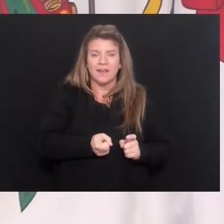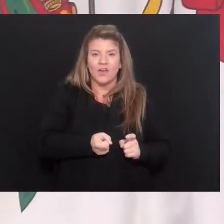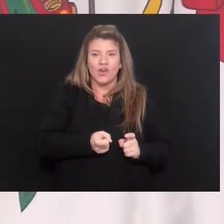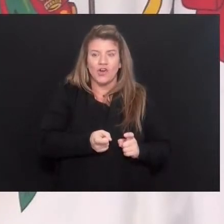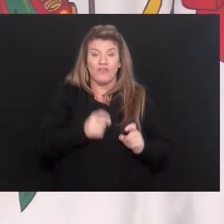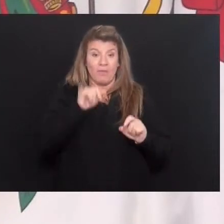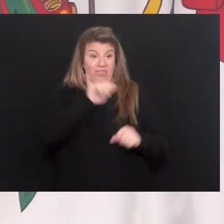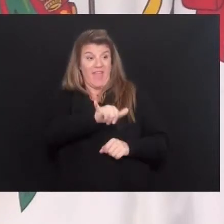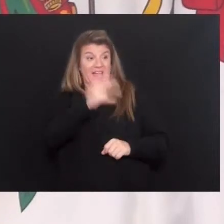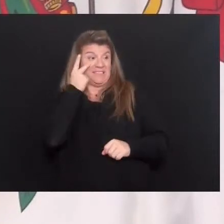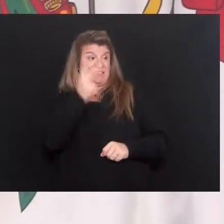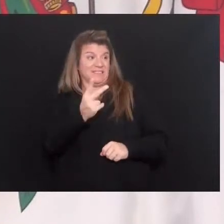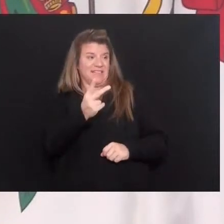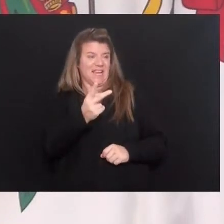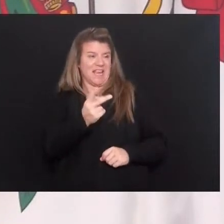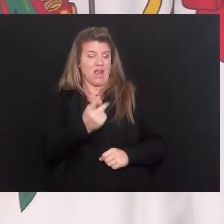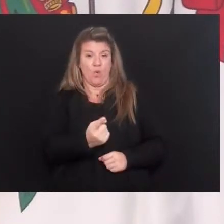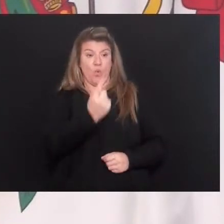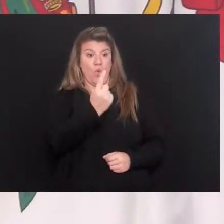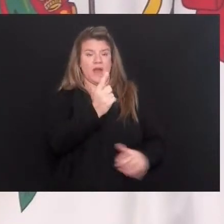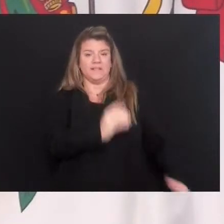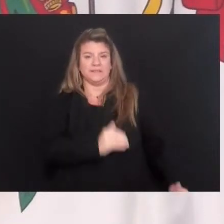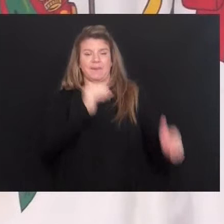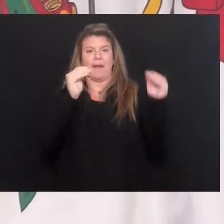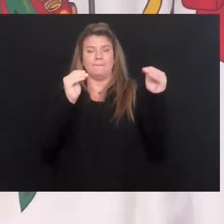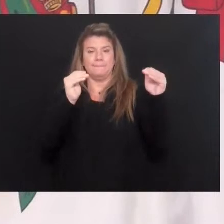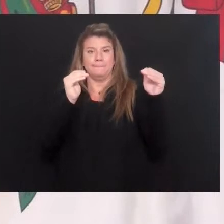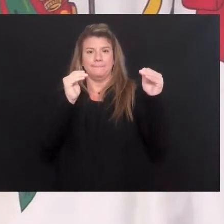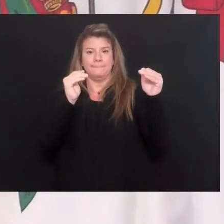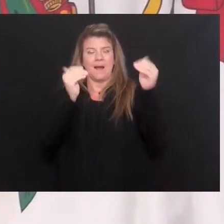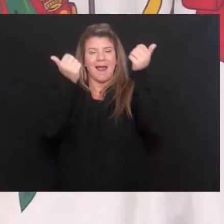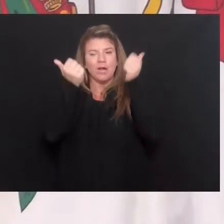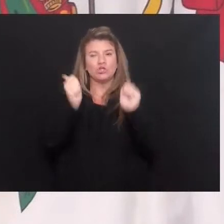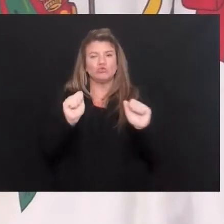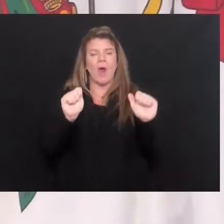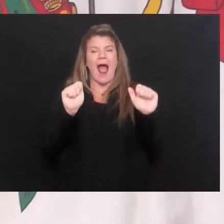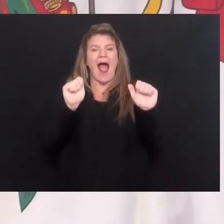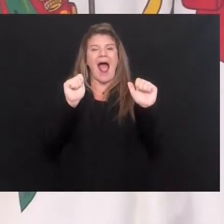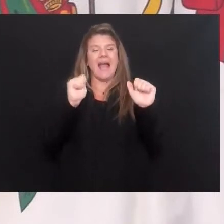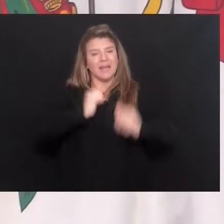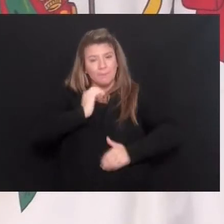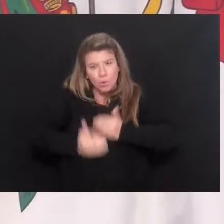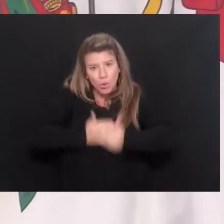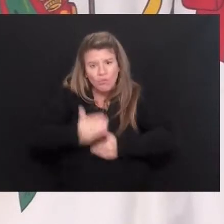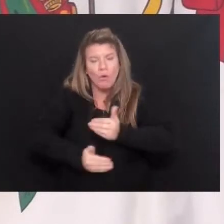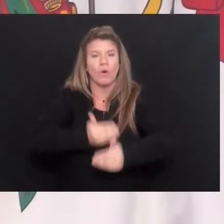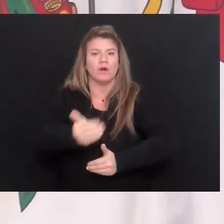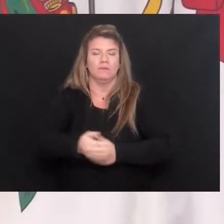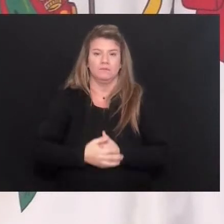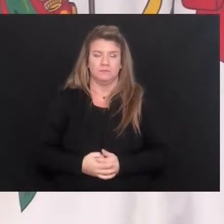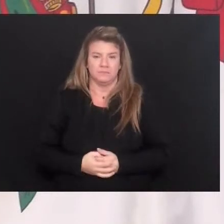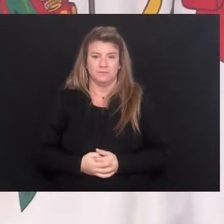being absolutely one that's stepping up and trying to move us forward.